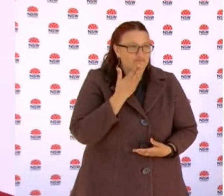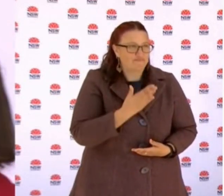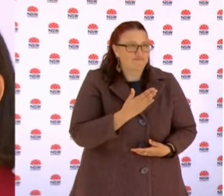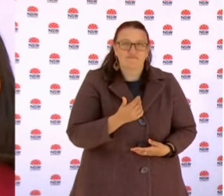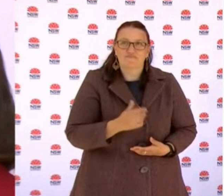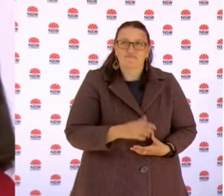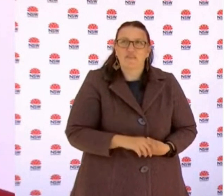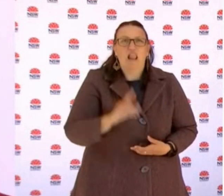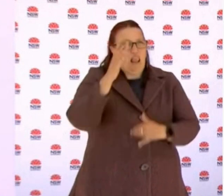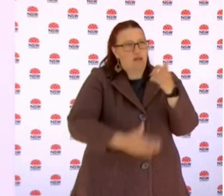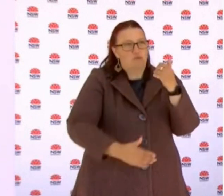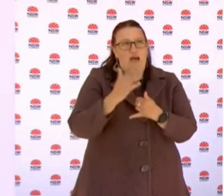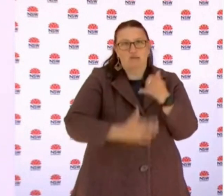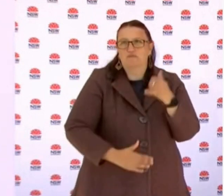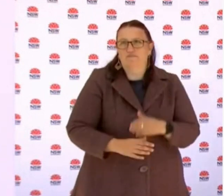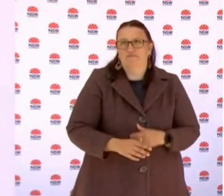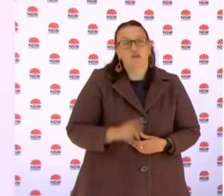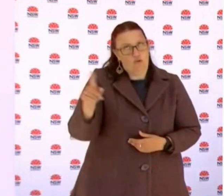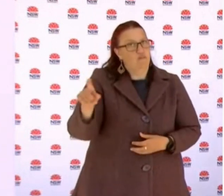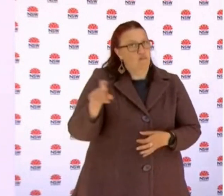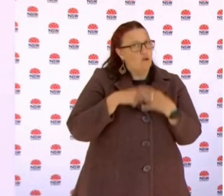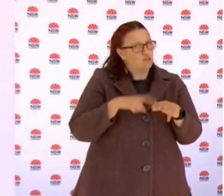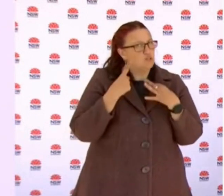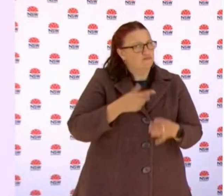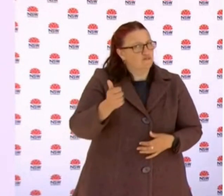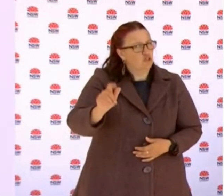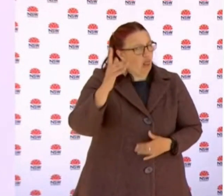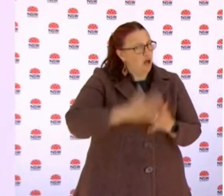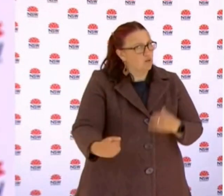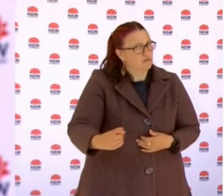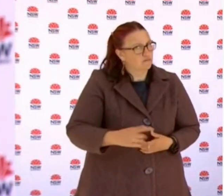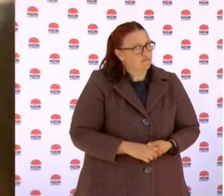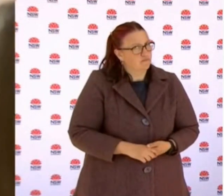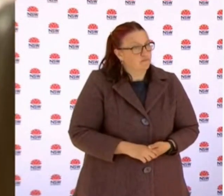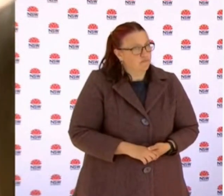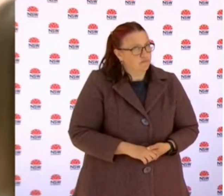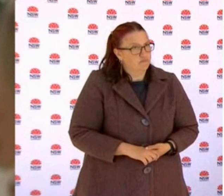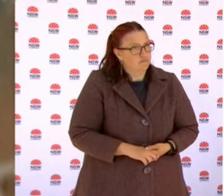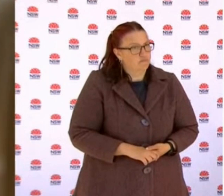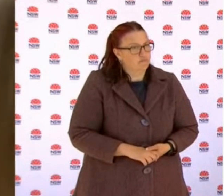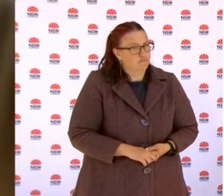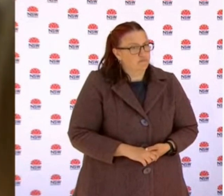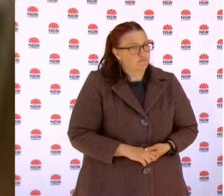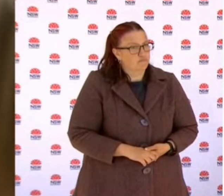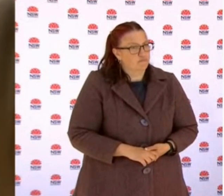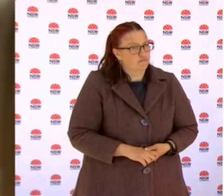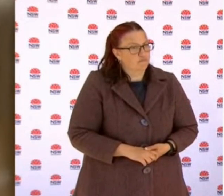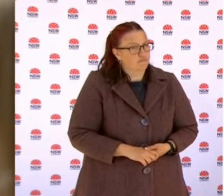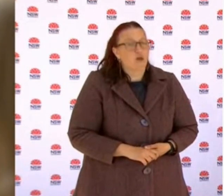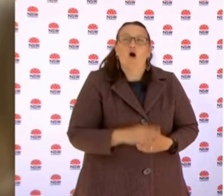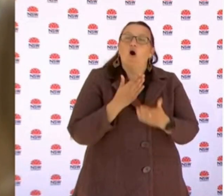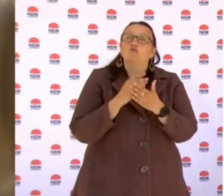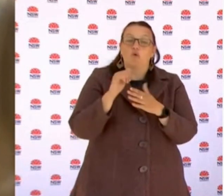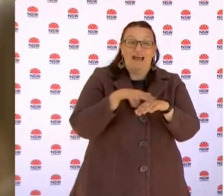everybody. Lastly, you've had a few goes, yeah. I'm really sorry. Yeah. It requires a lot of unity from state. So I didn't get the first bit of your question. On the national